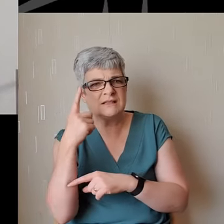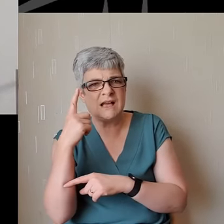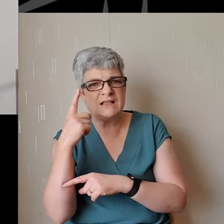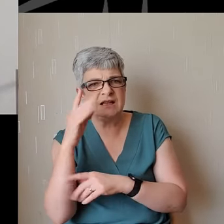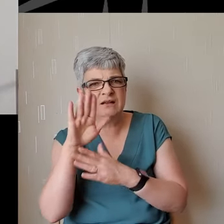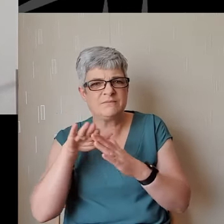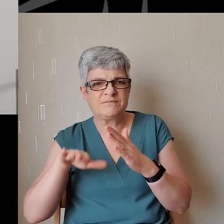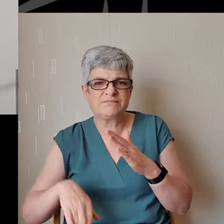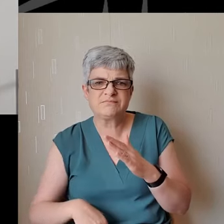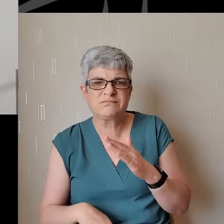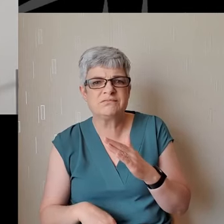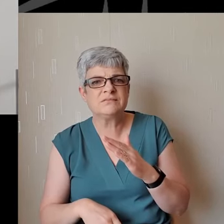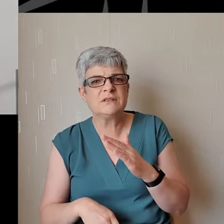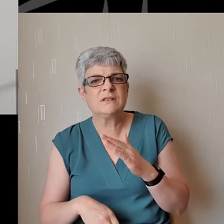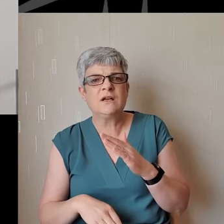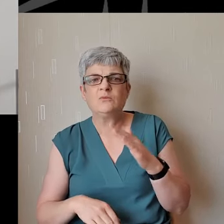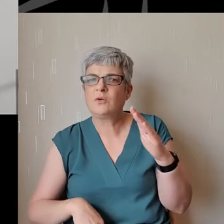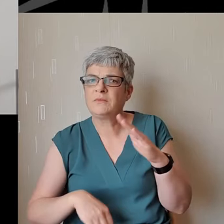been filled with joy.